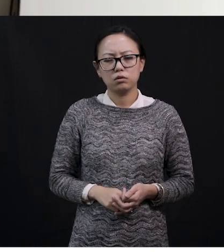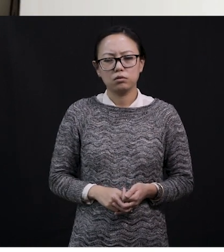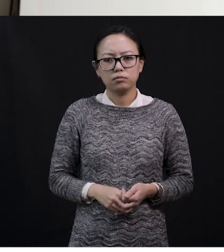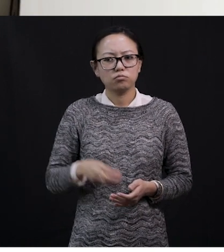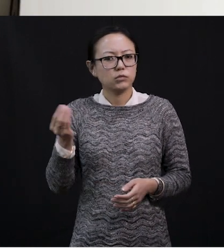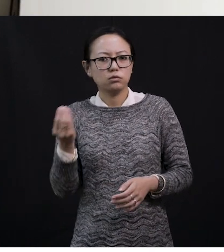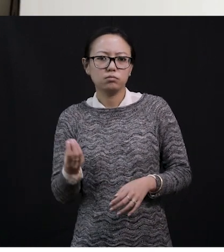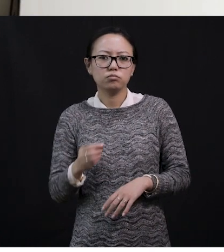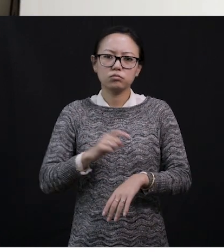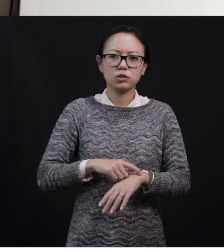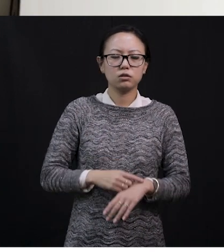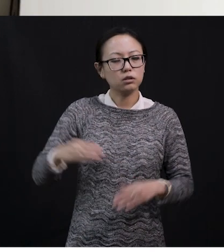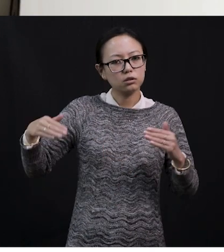off.